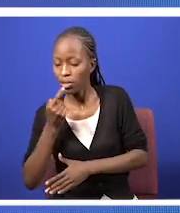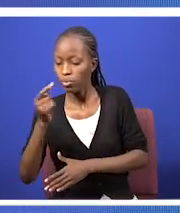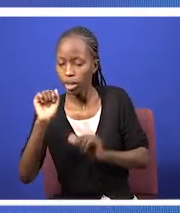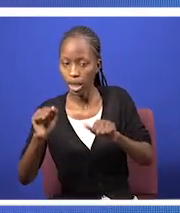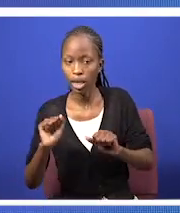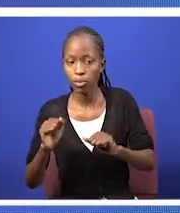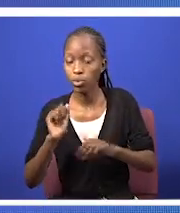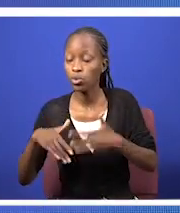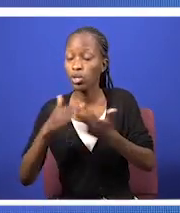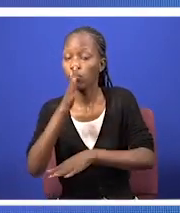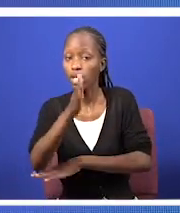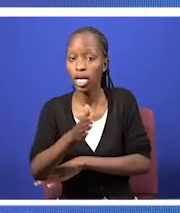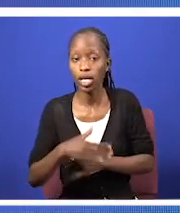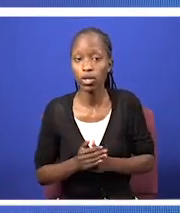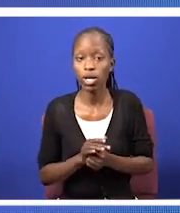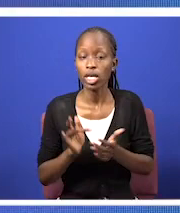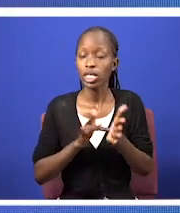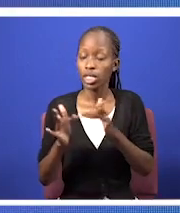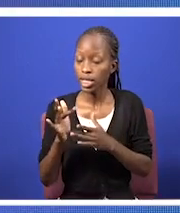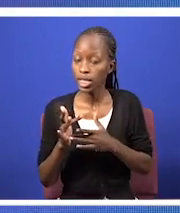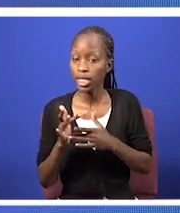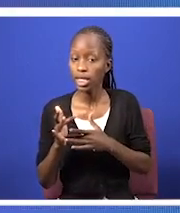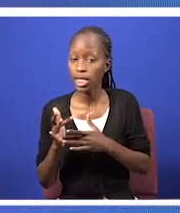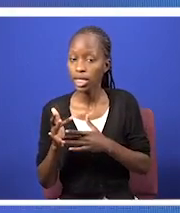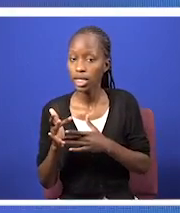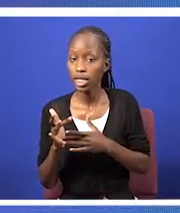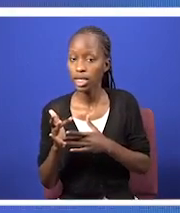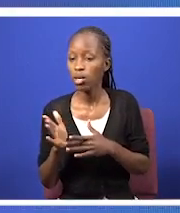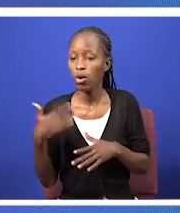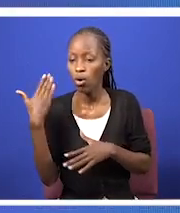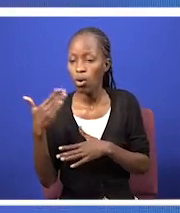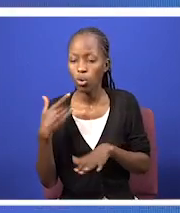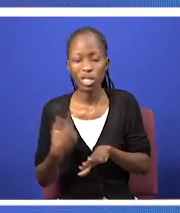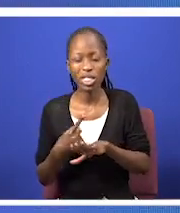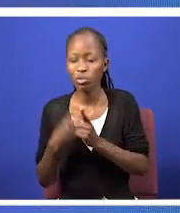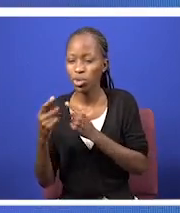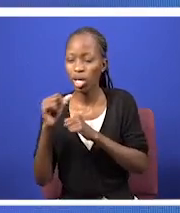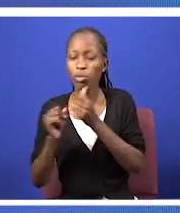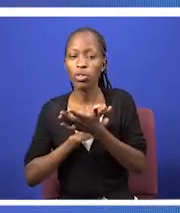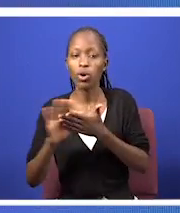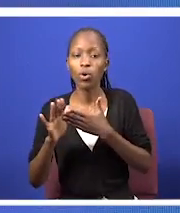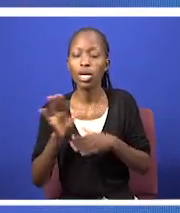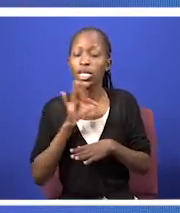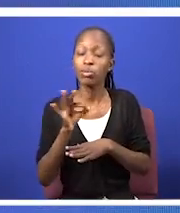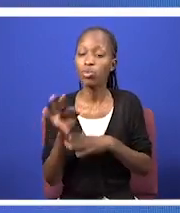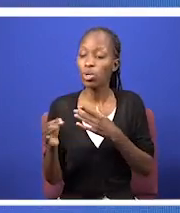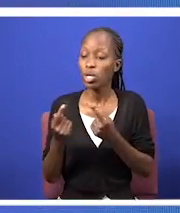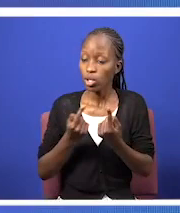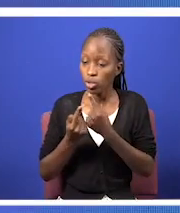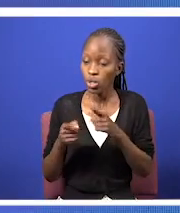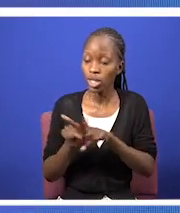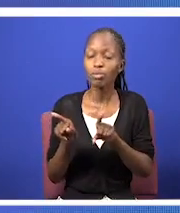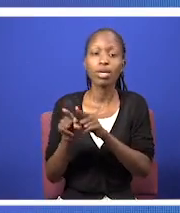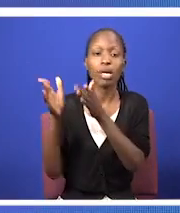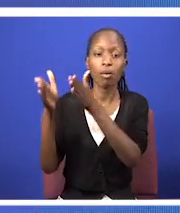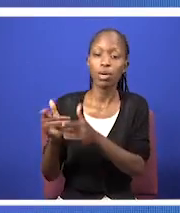can give direction. Jesus refers to the Holy Spirit's personhood throughout his explanation to the disciples that this new comforter,